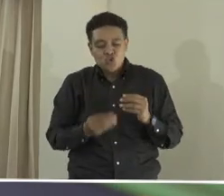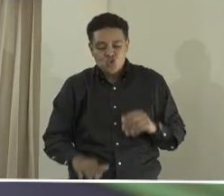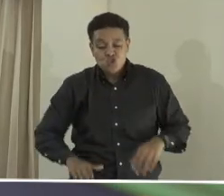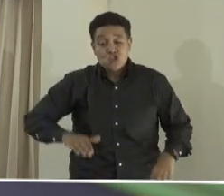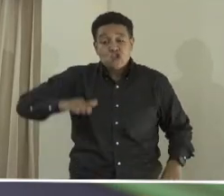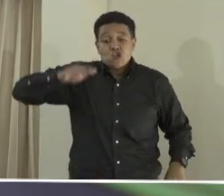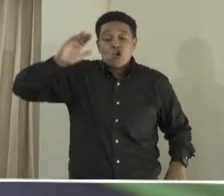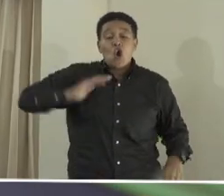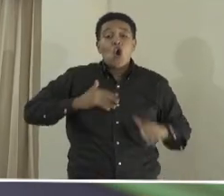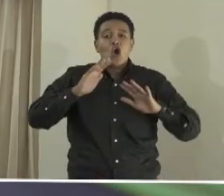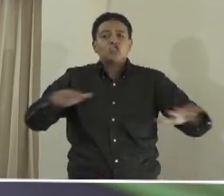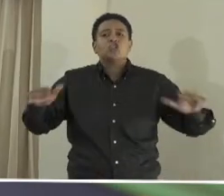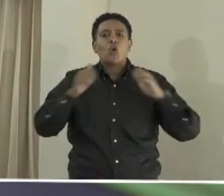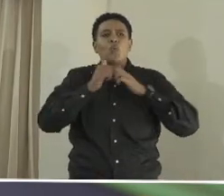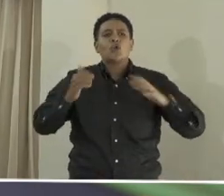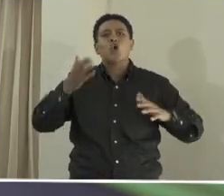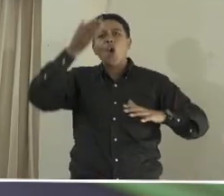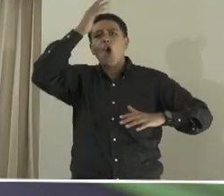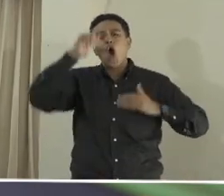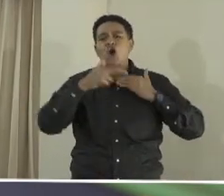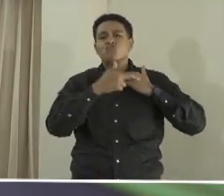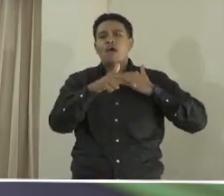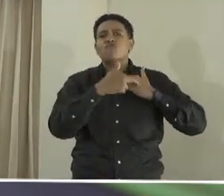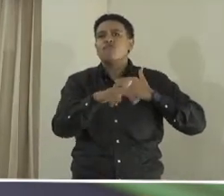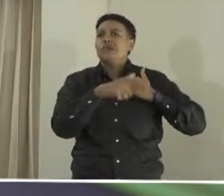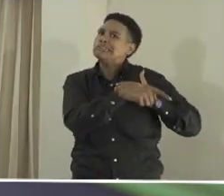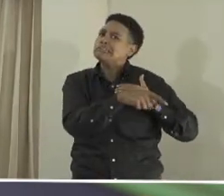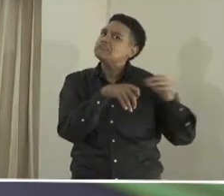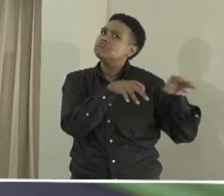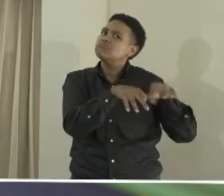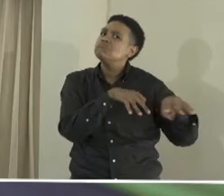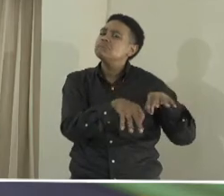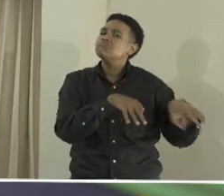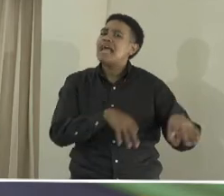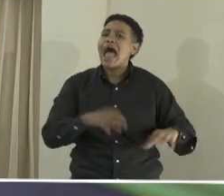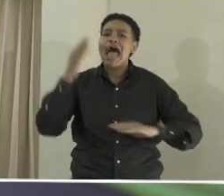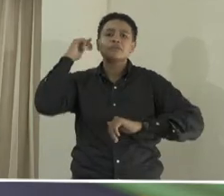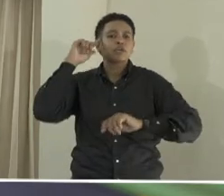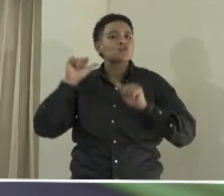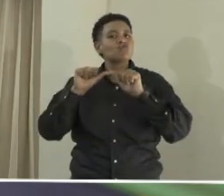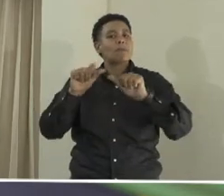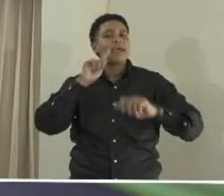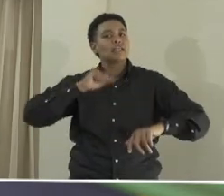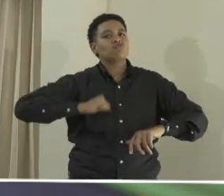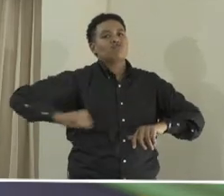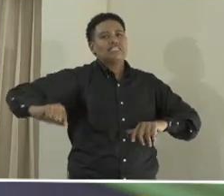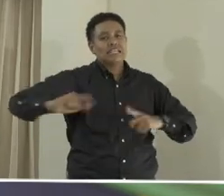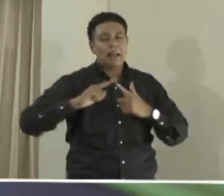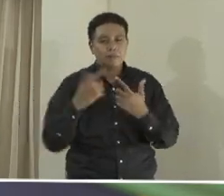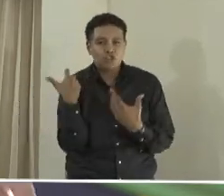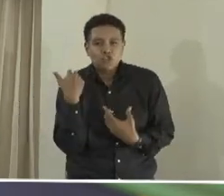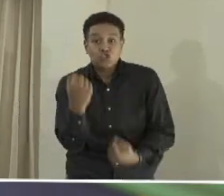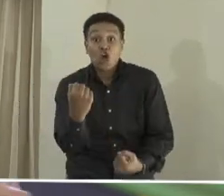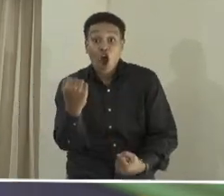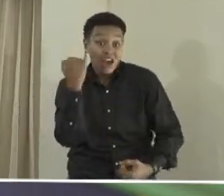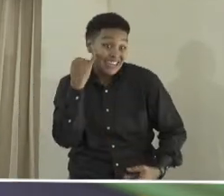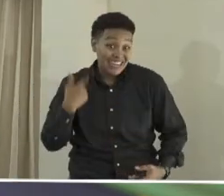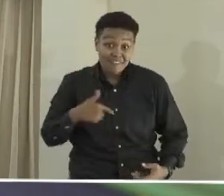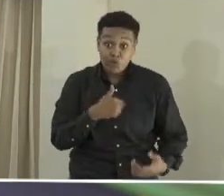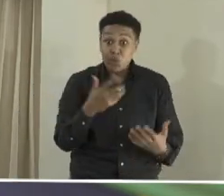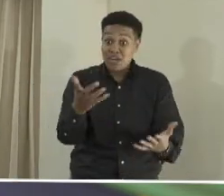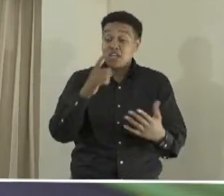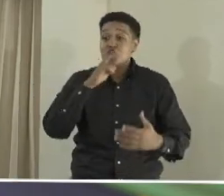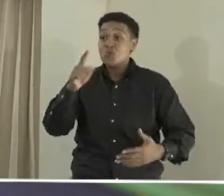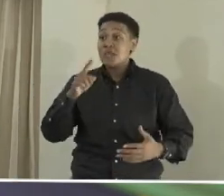children without a godly reference point and expect to remain resilient and strong. If we sow to